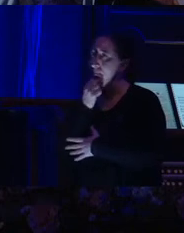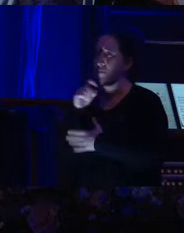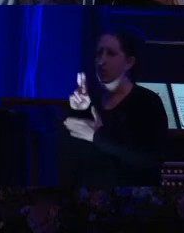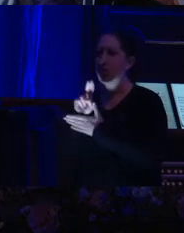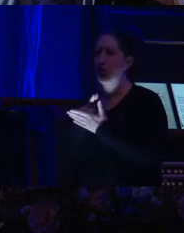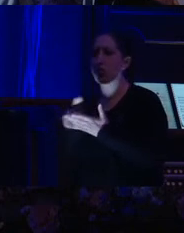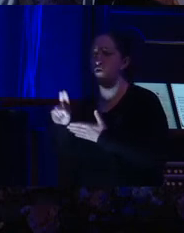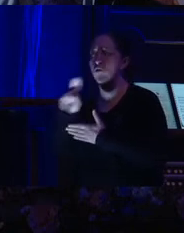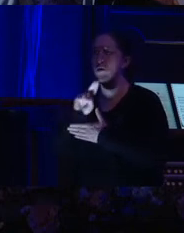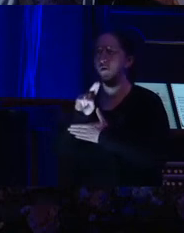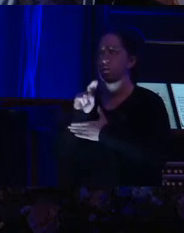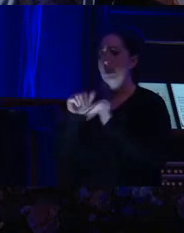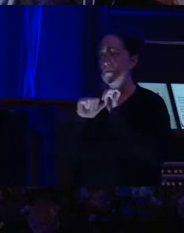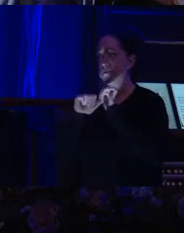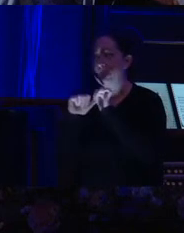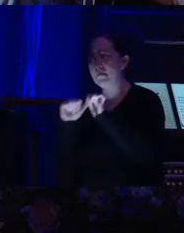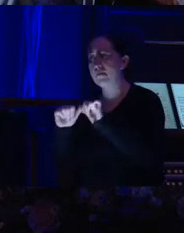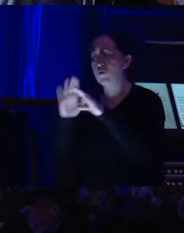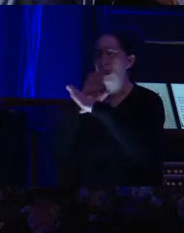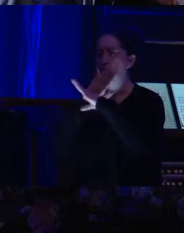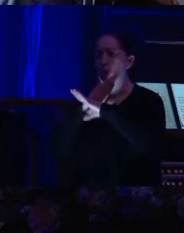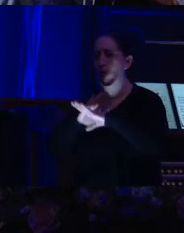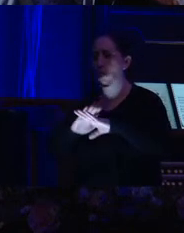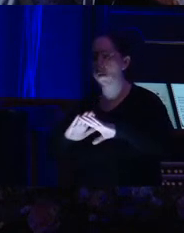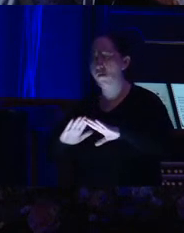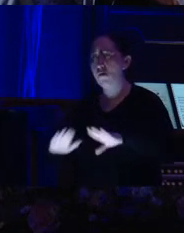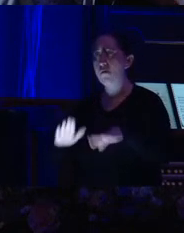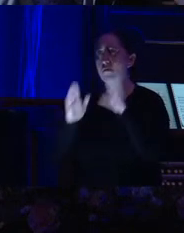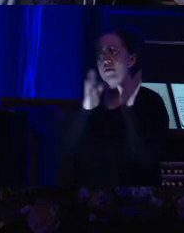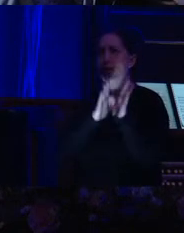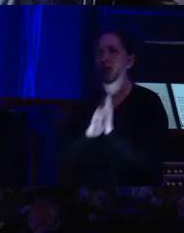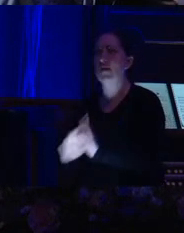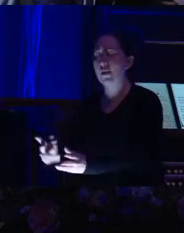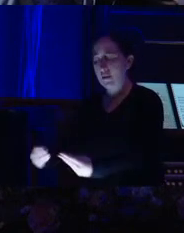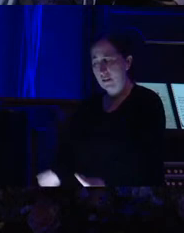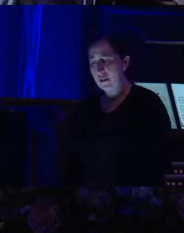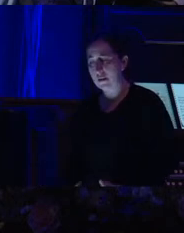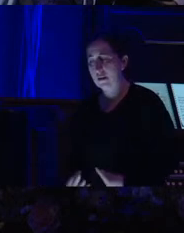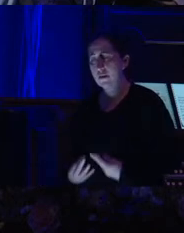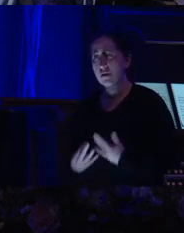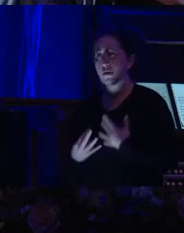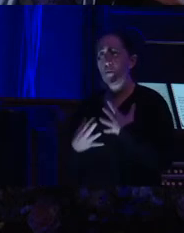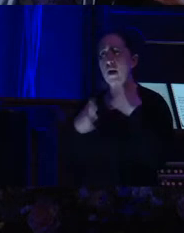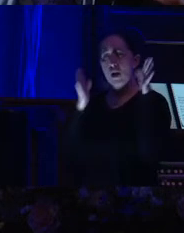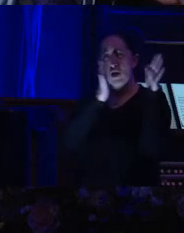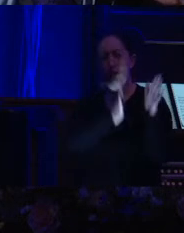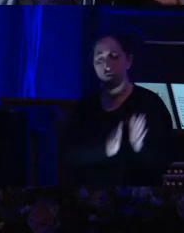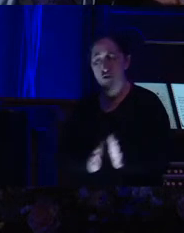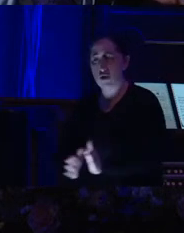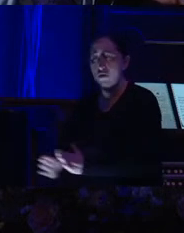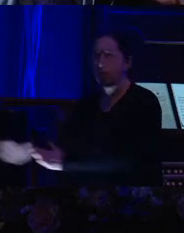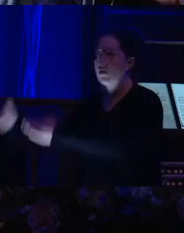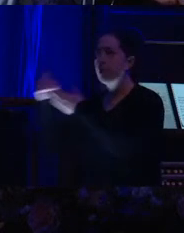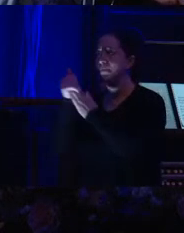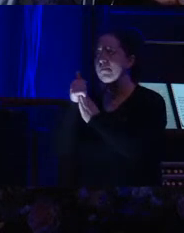her steadfast, calm, collected, inspired, strategic leadership.